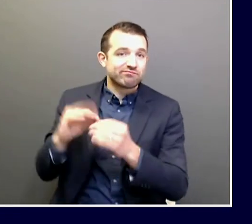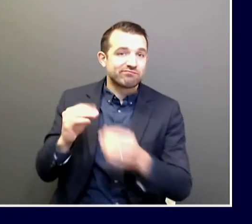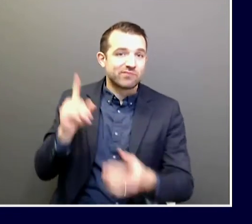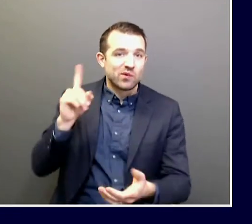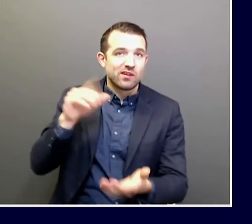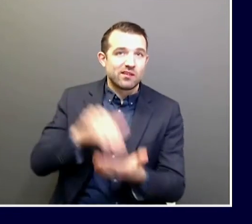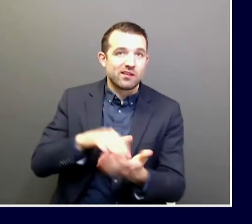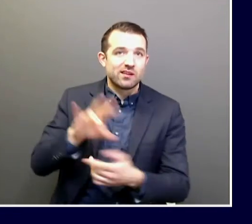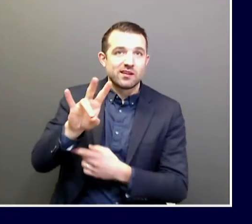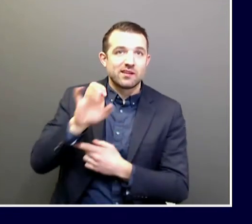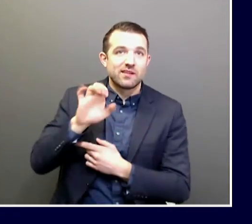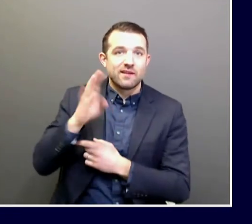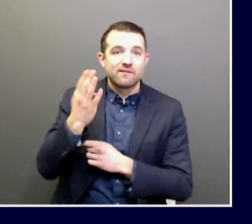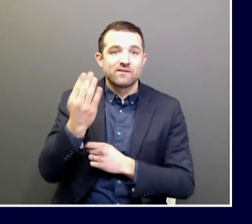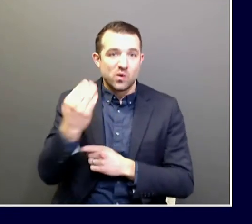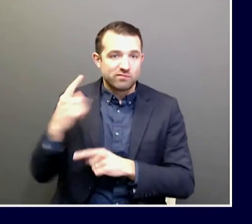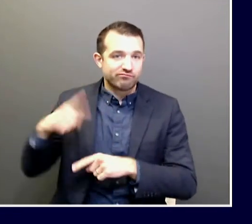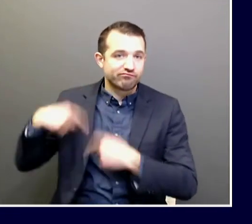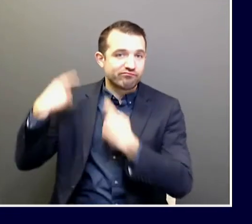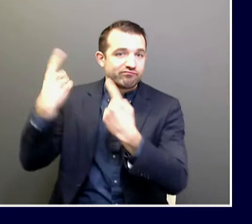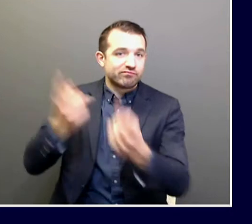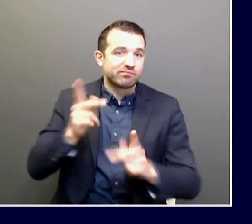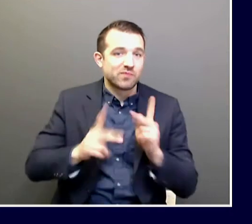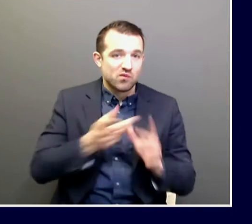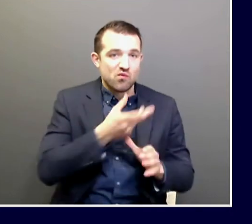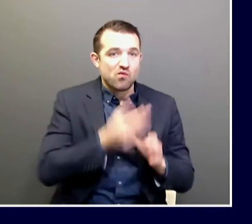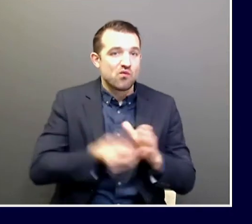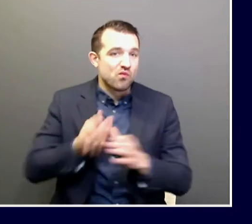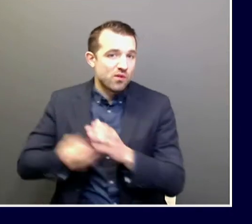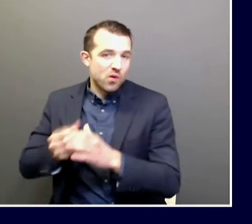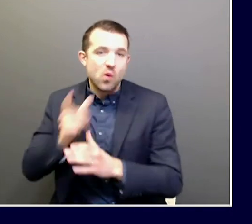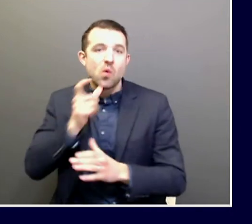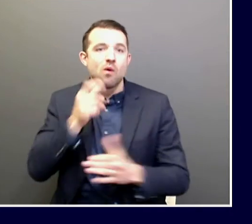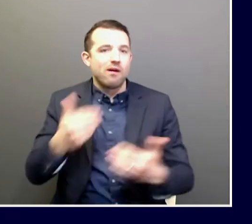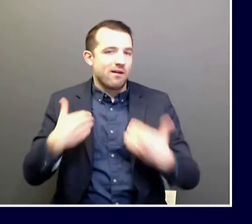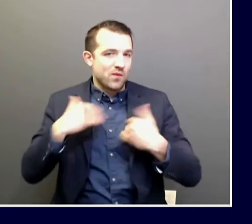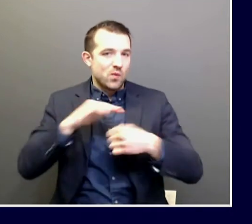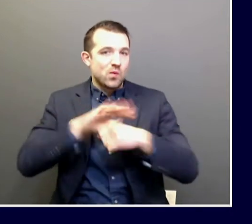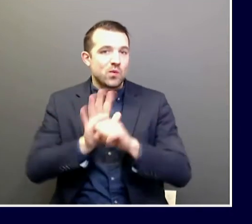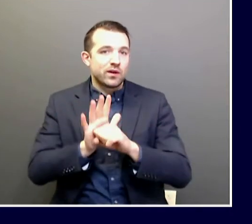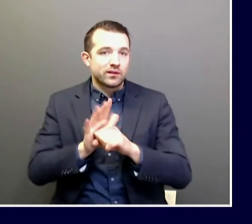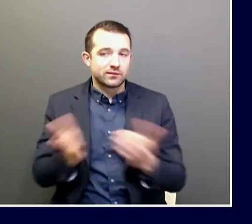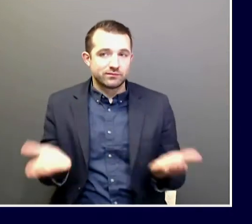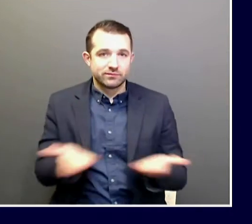1,714 other individuals who have passed away with COVID-19 throughout the pandemic.